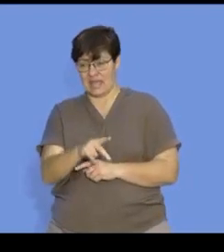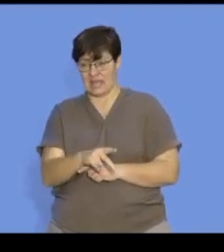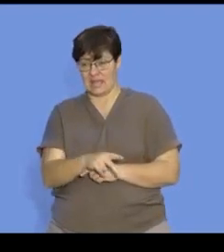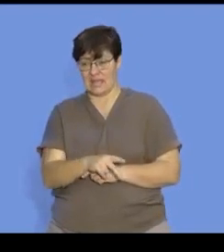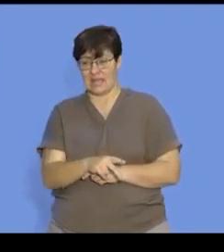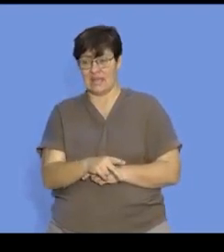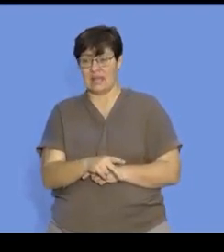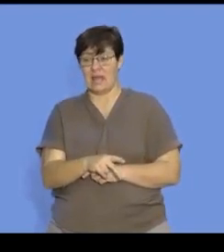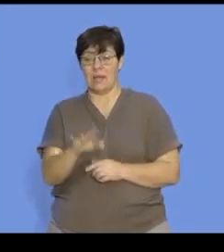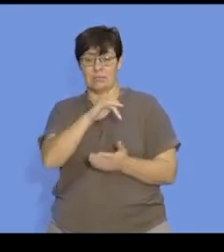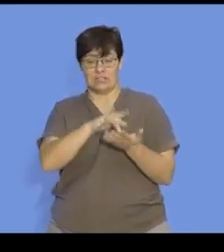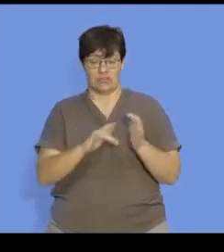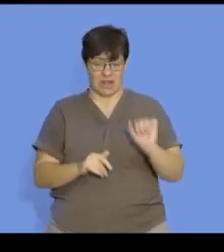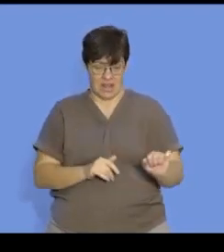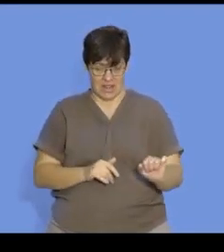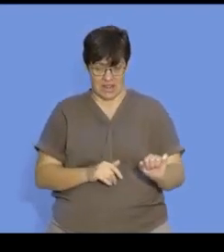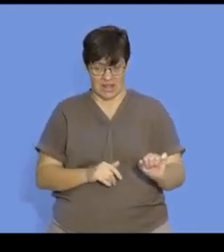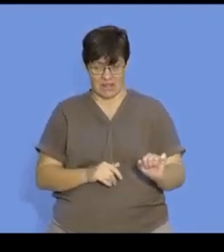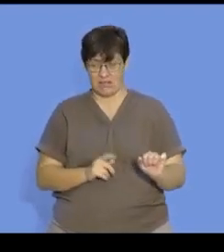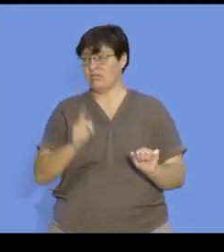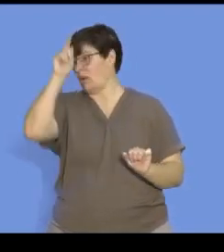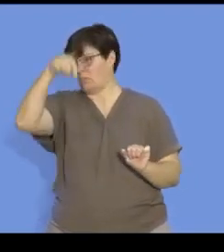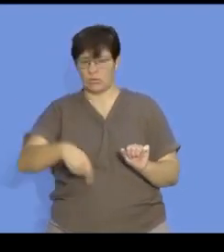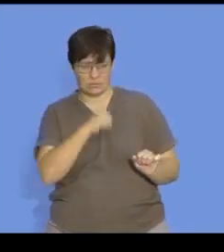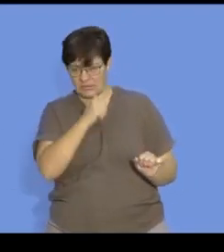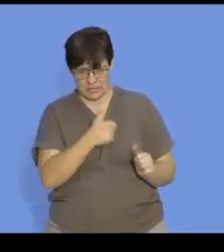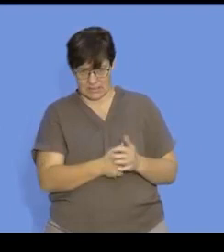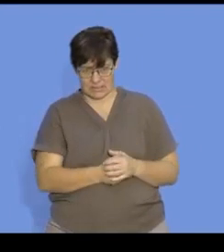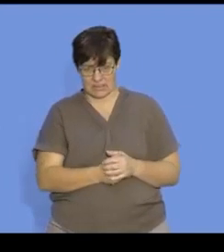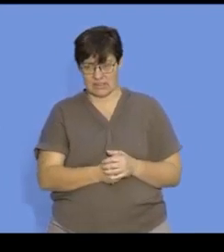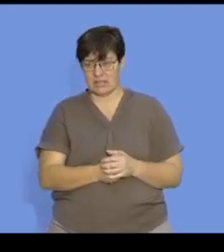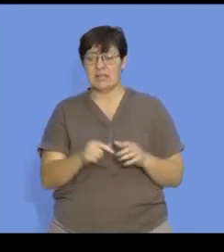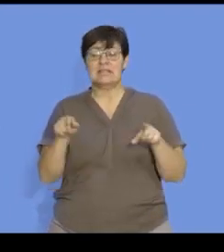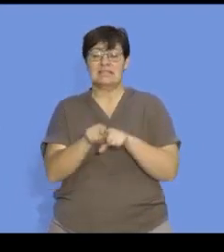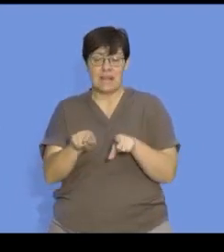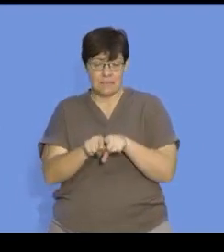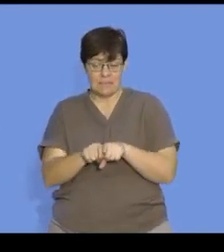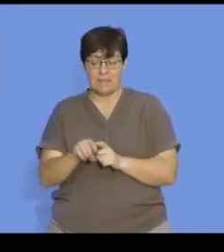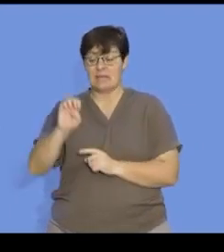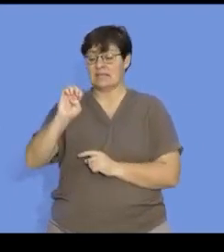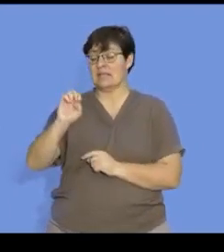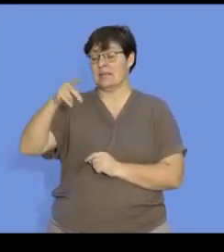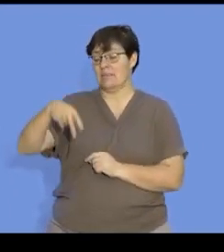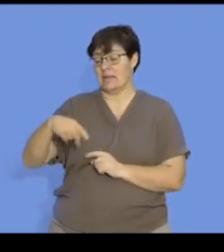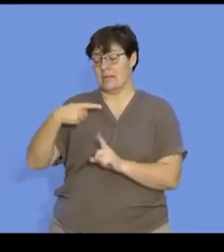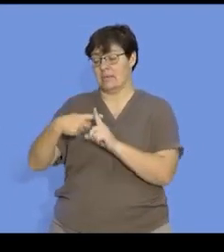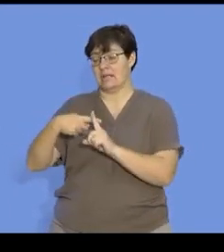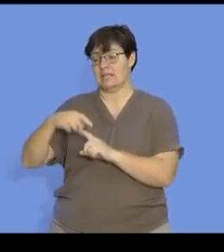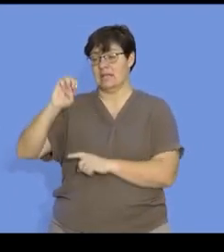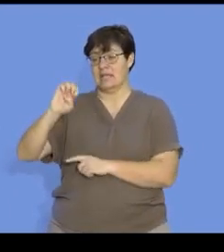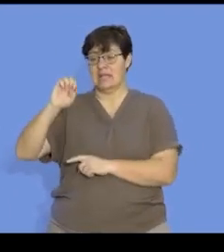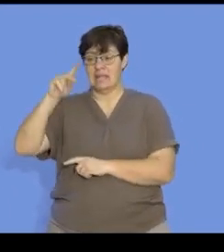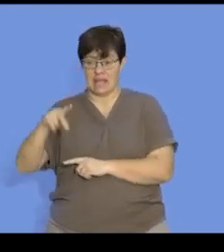position A, top, bottom, doesn't matter where it is equal to the potential plus the